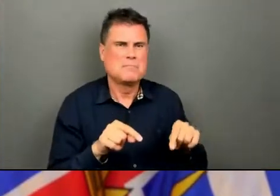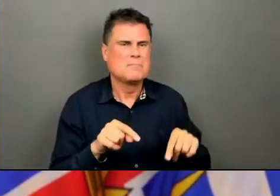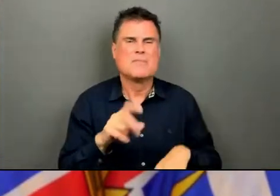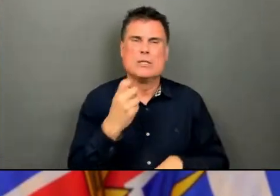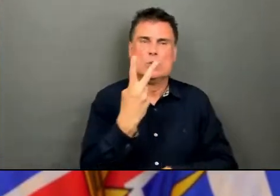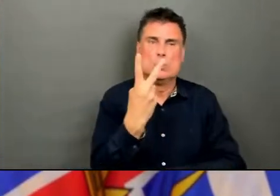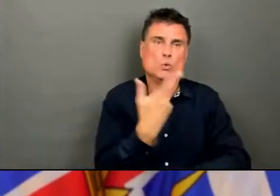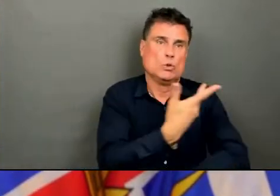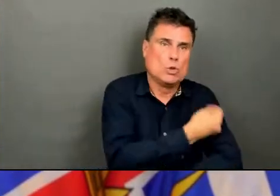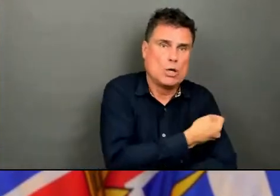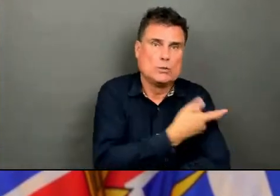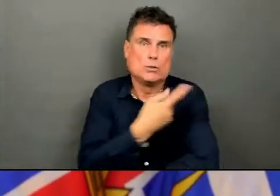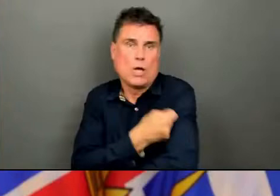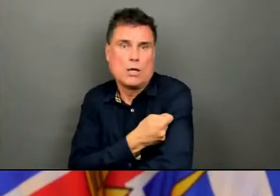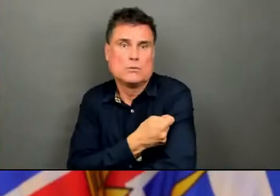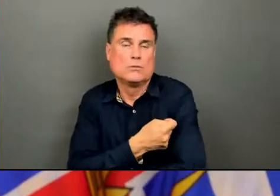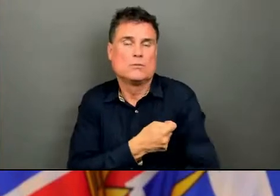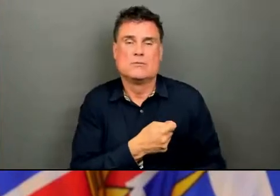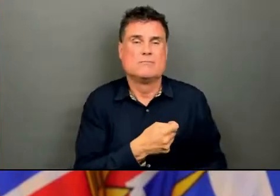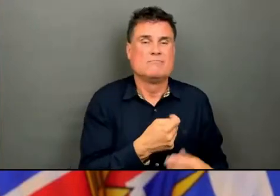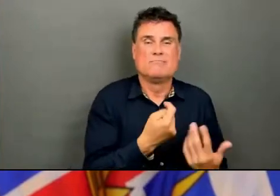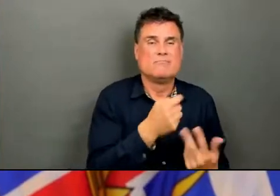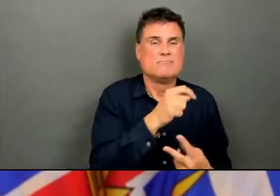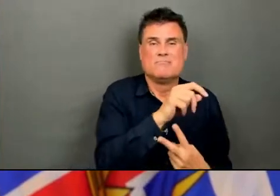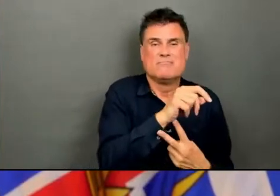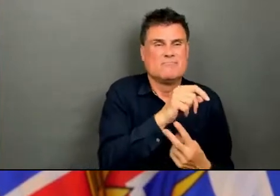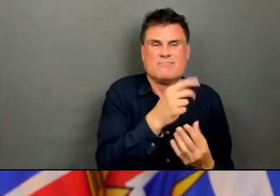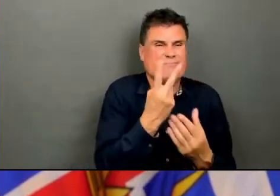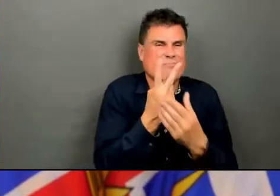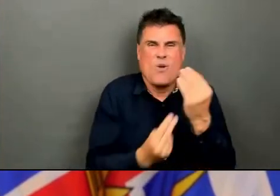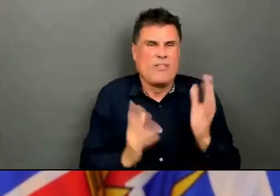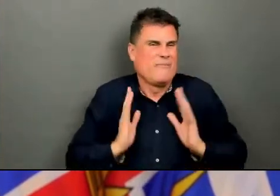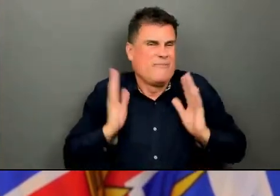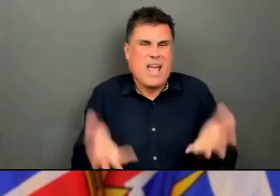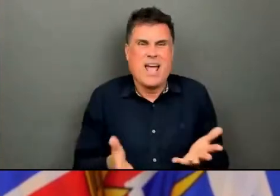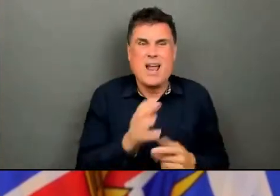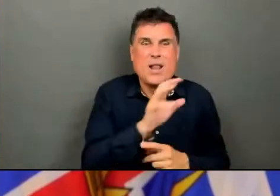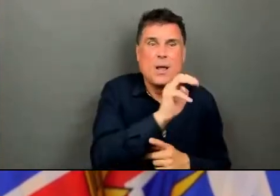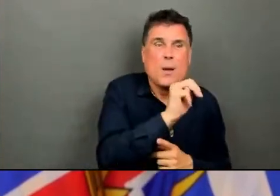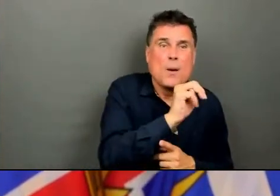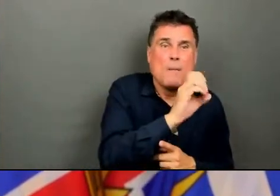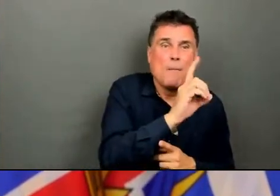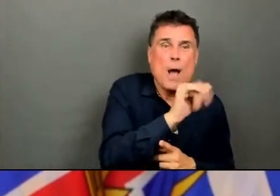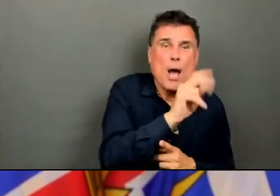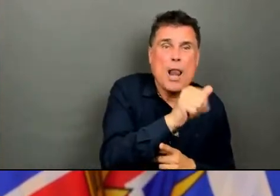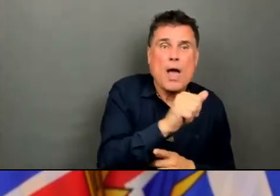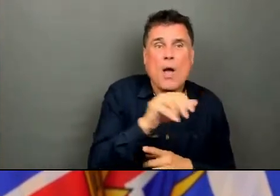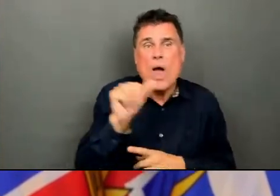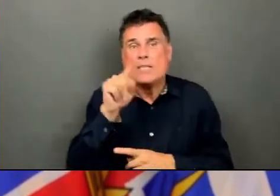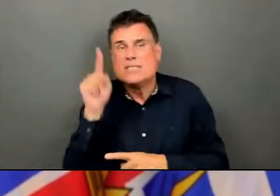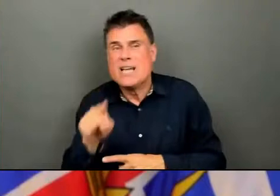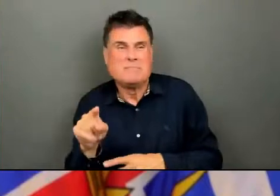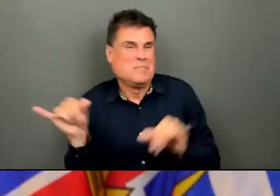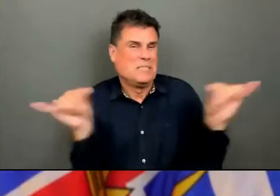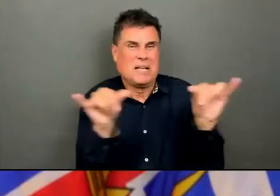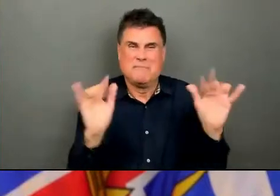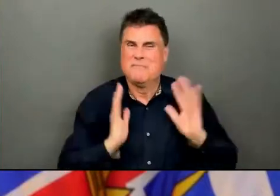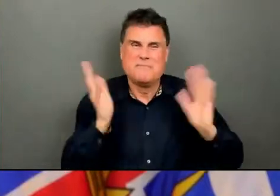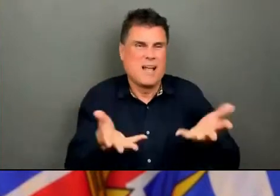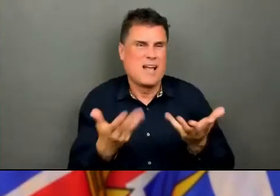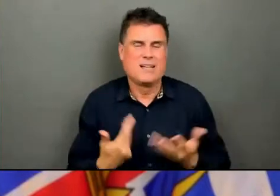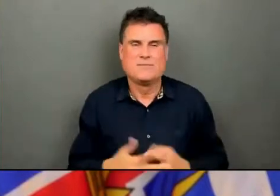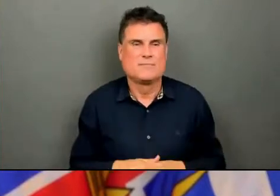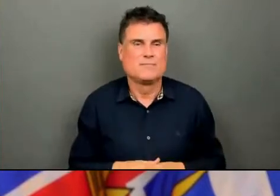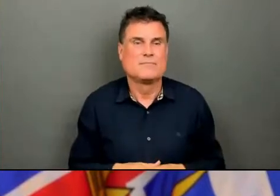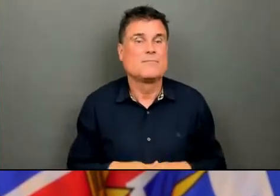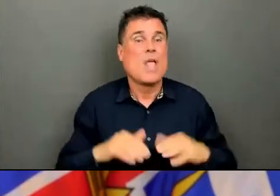they work, they protect you. They protect you for a long, well, that part we don't know yet. And that's where a booster may come in.